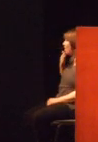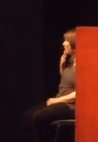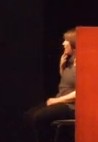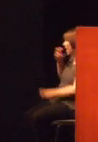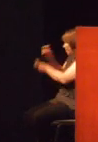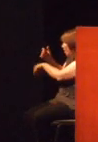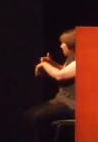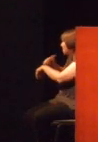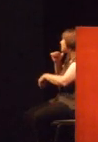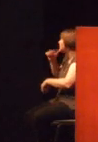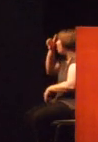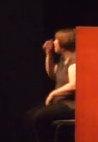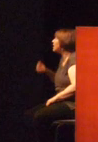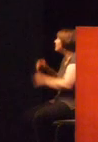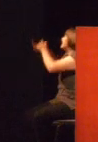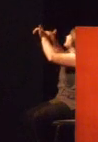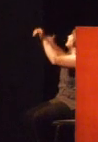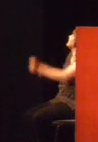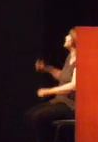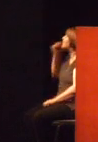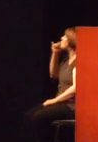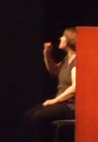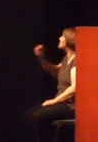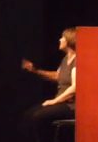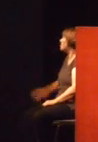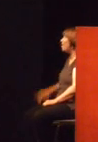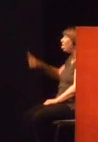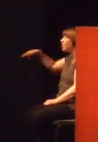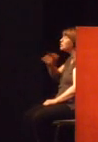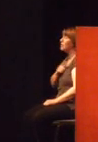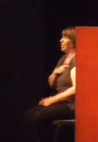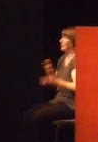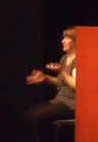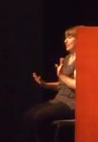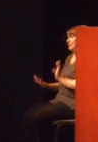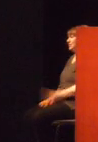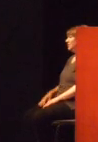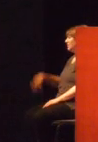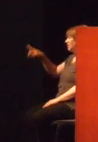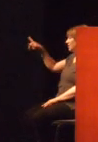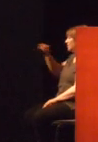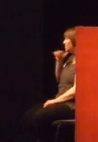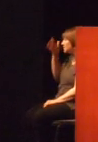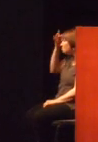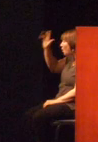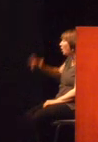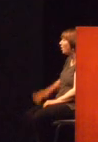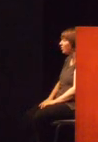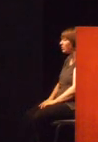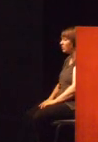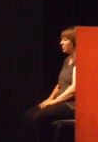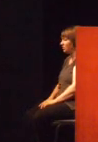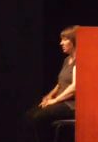there's like systemic racism, it's because there's something wrong with them. They're just lazy, or they're not getting it right, or they're not smart enough. People